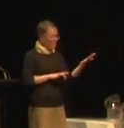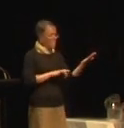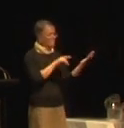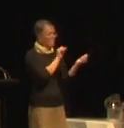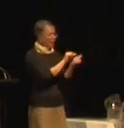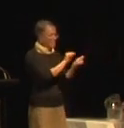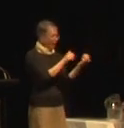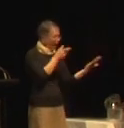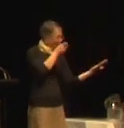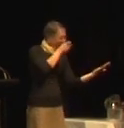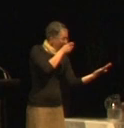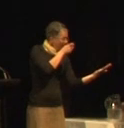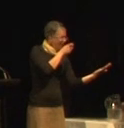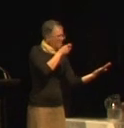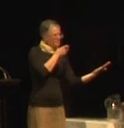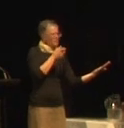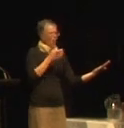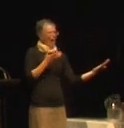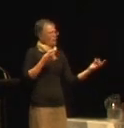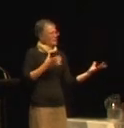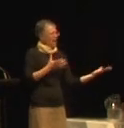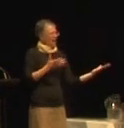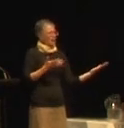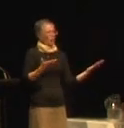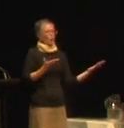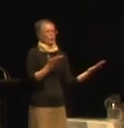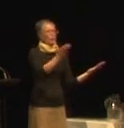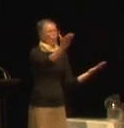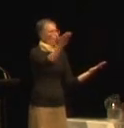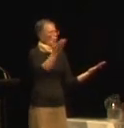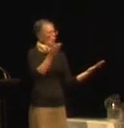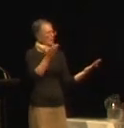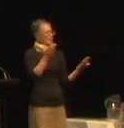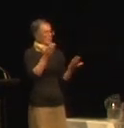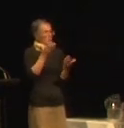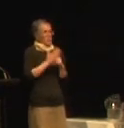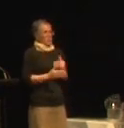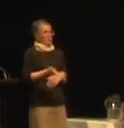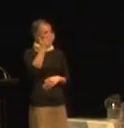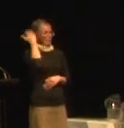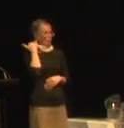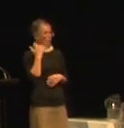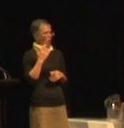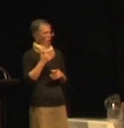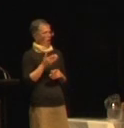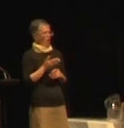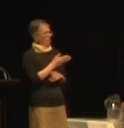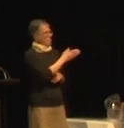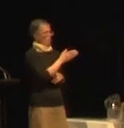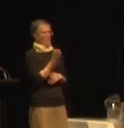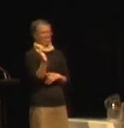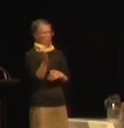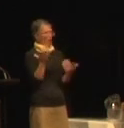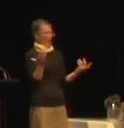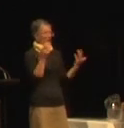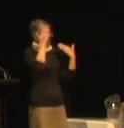existing concern, sort of steering the ship 1 or 2 degrees to port or starboard. We're starting from scratch. We've